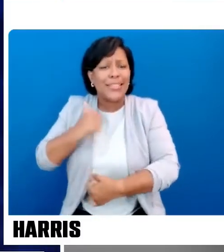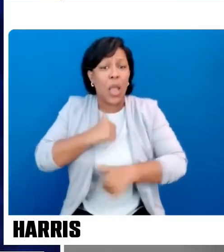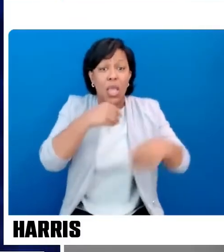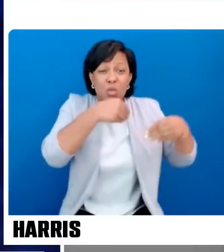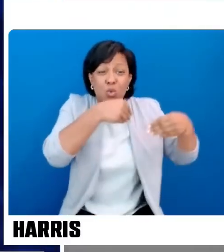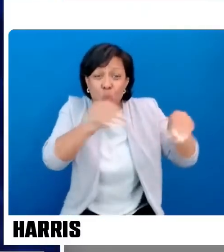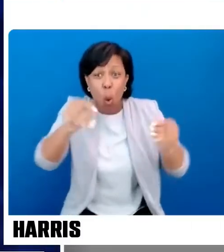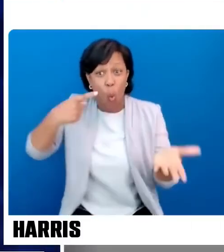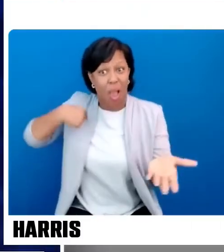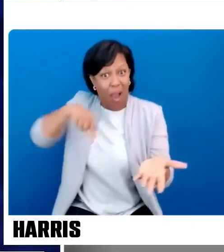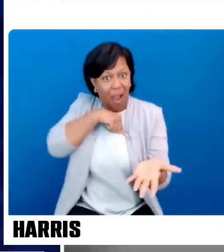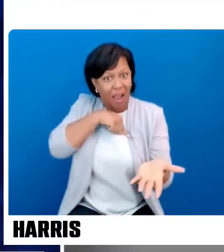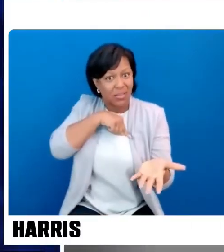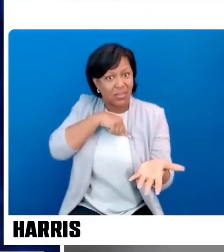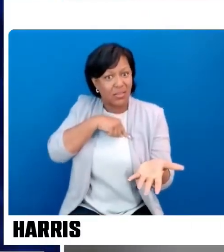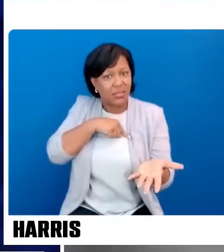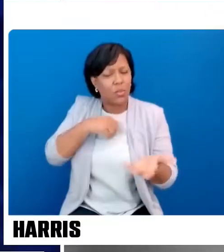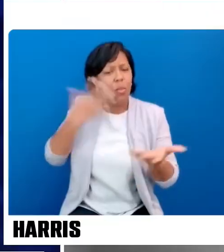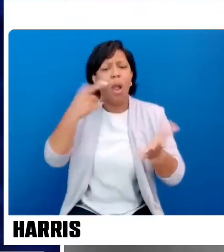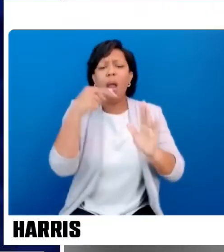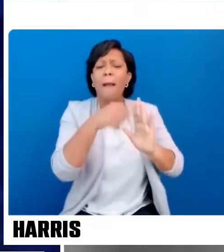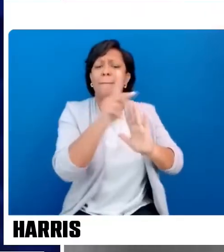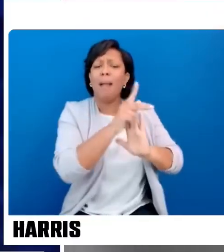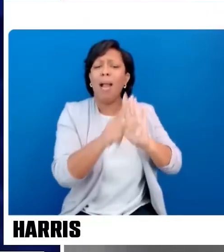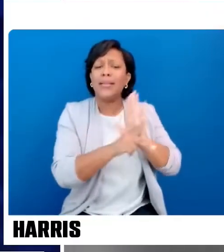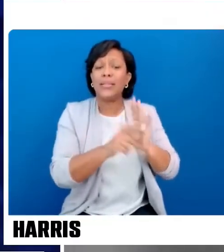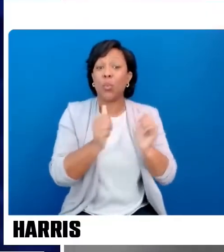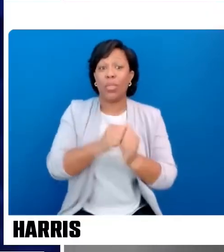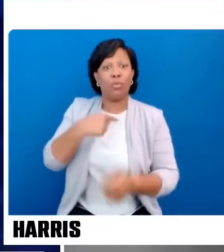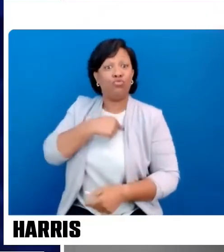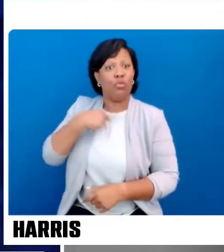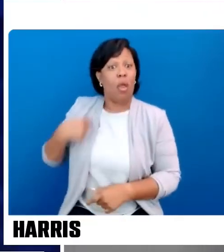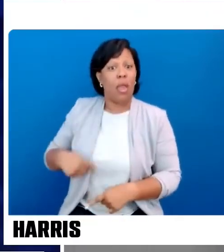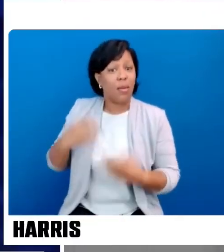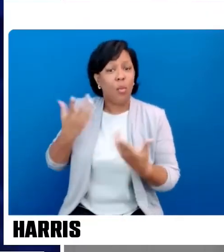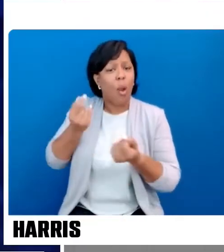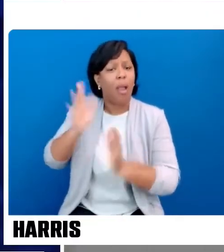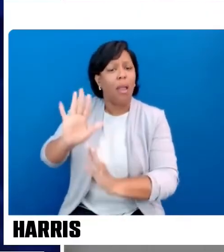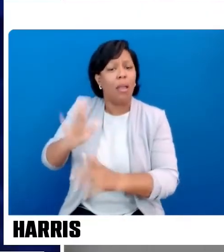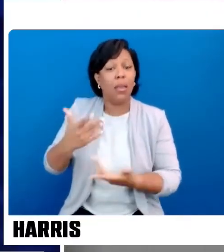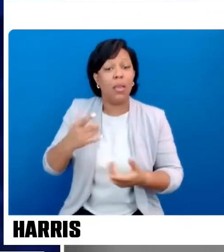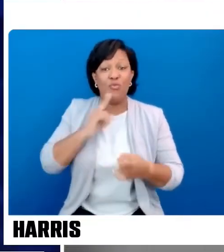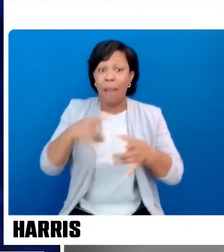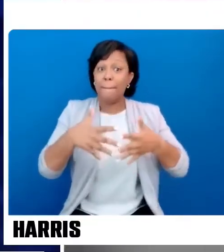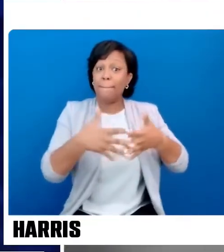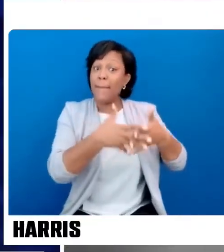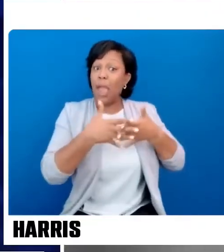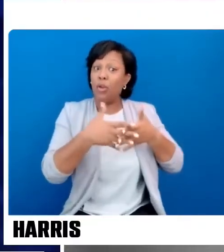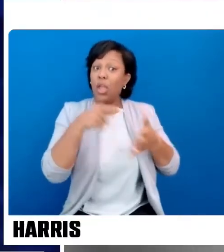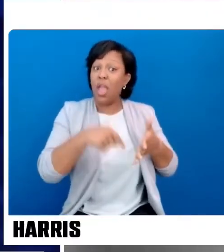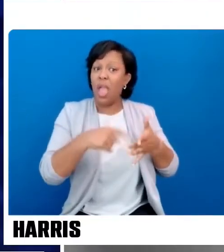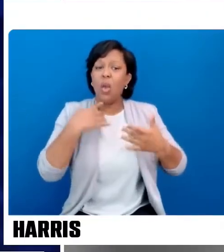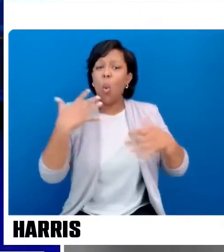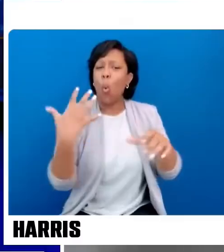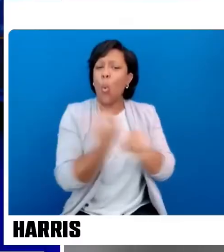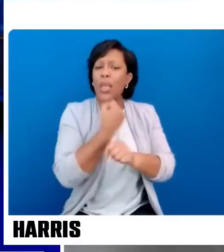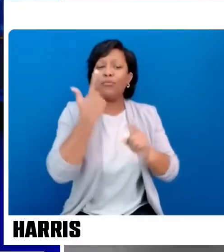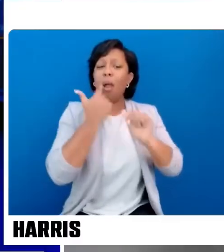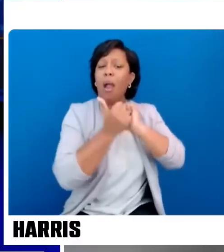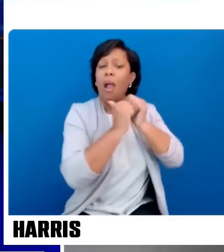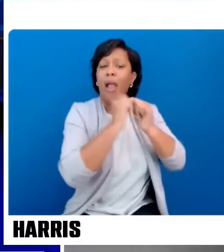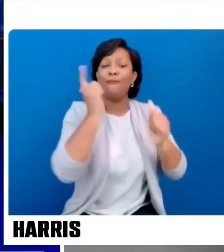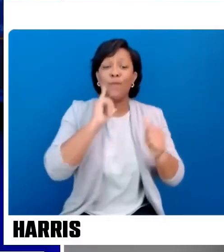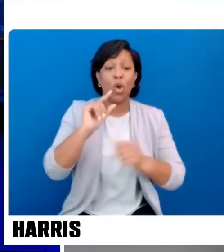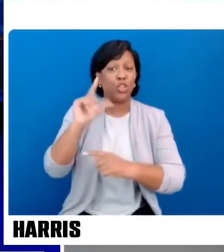China should be in making sure the United States of America wins the competition for the 21st century, which means focusing on